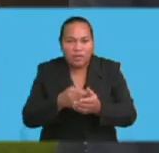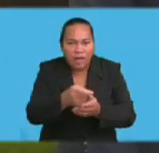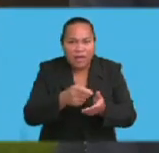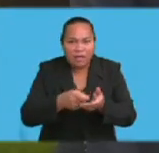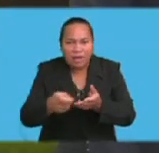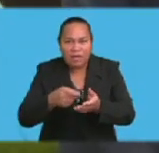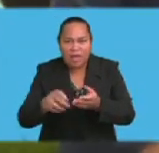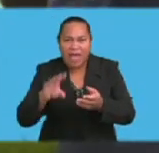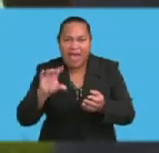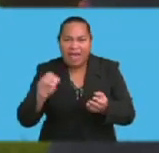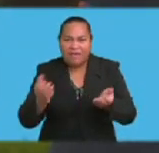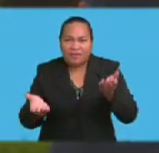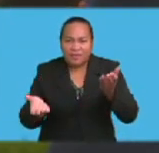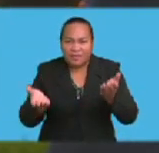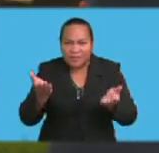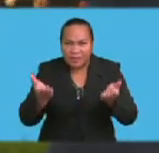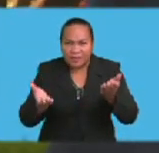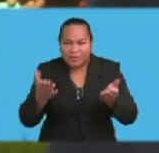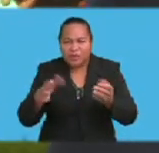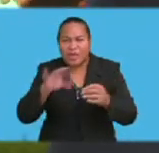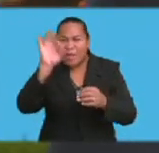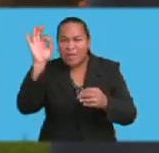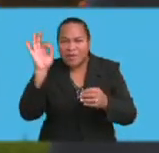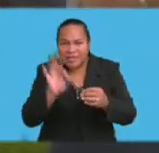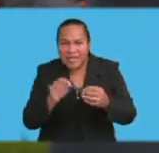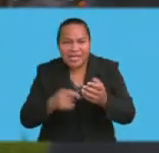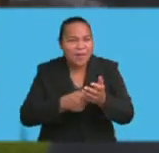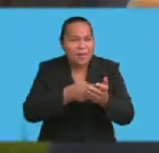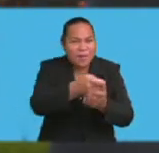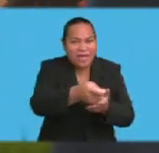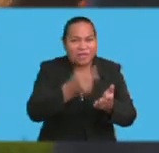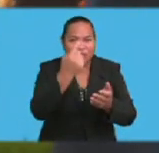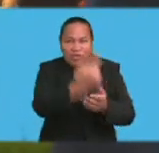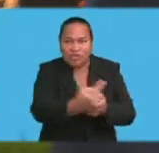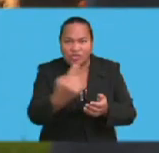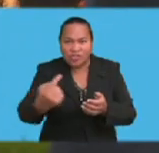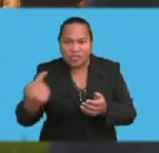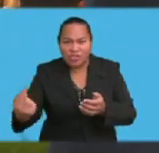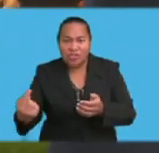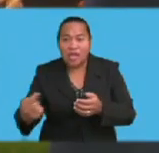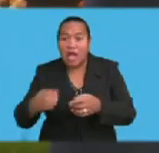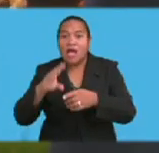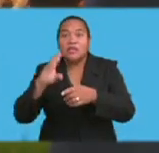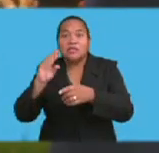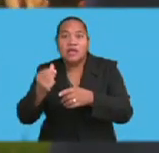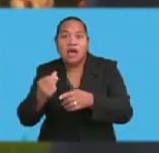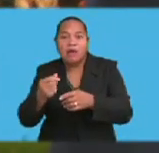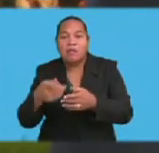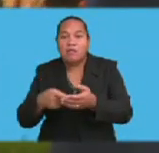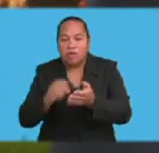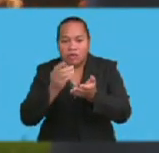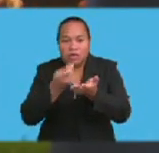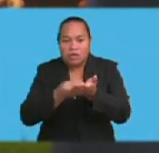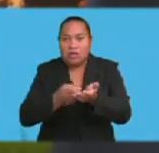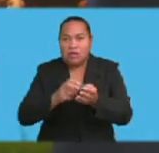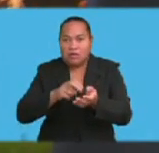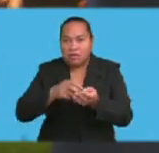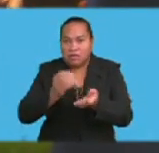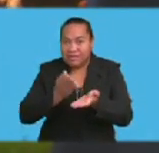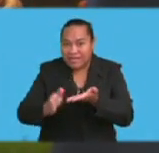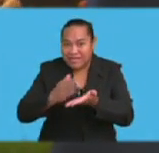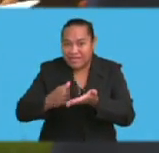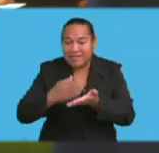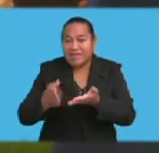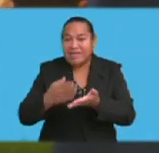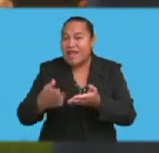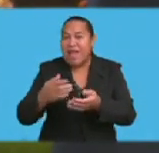disequilibrium in respect of the percentages paid to various pensioners, some people are getting as high as 25% rate of return. So within 4 years